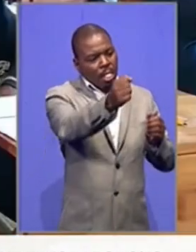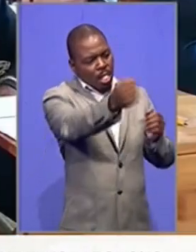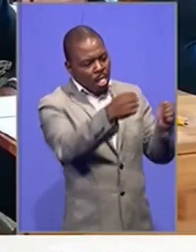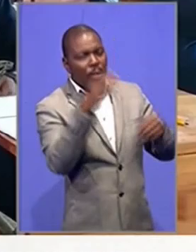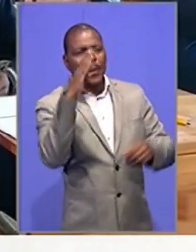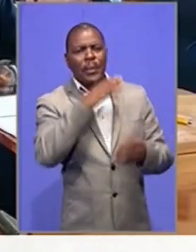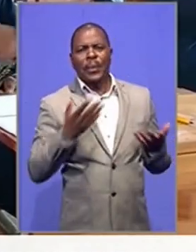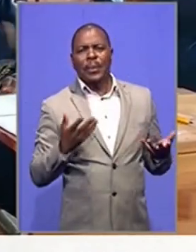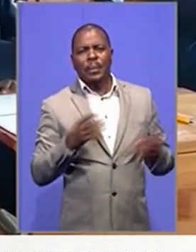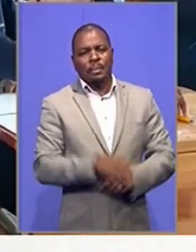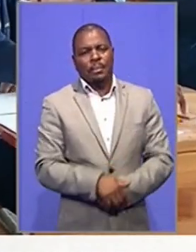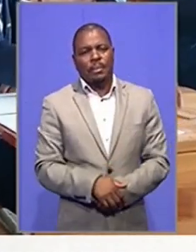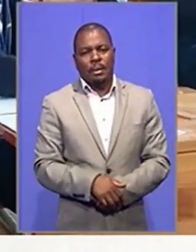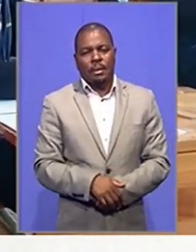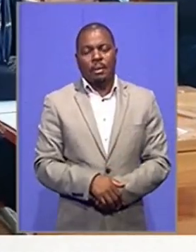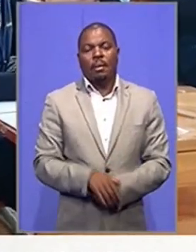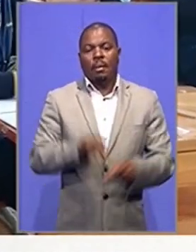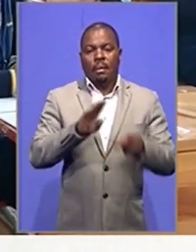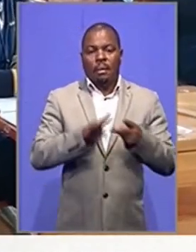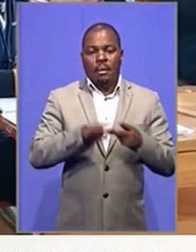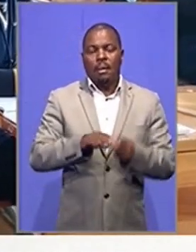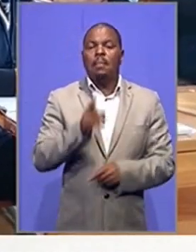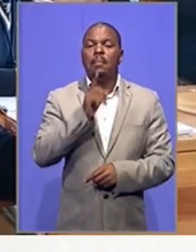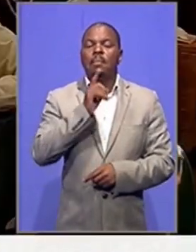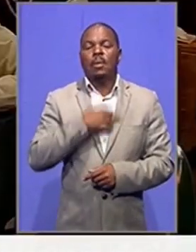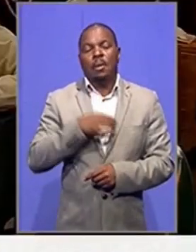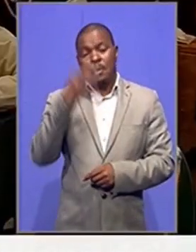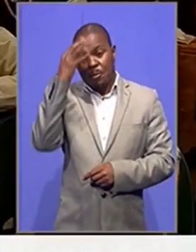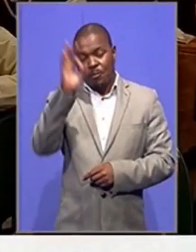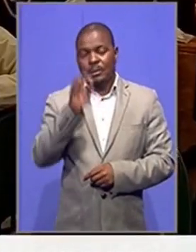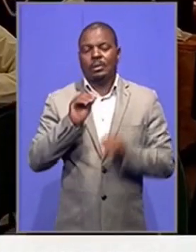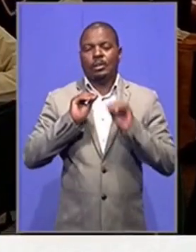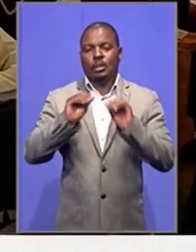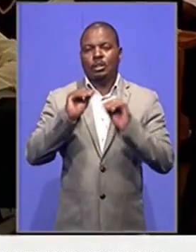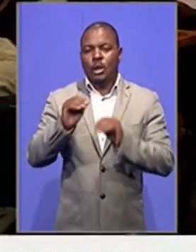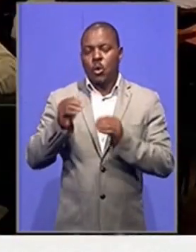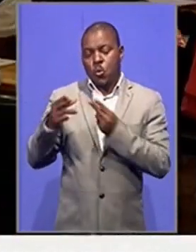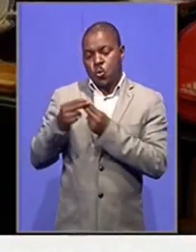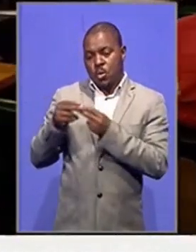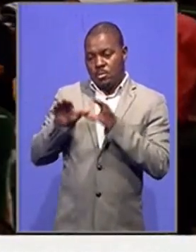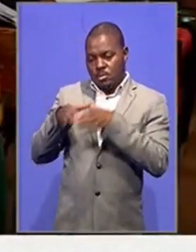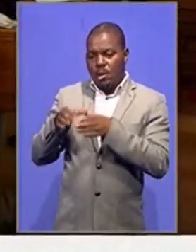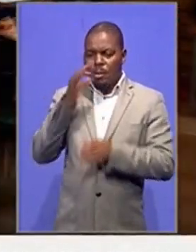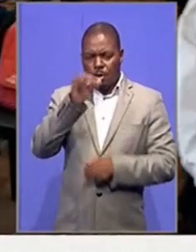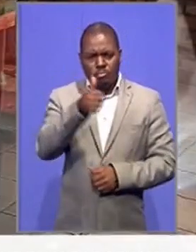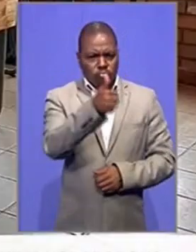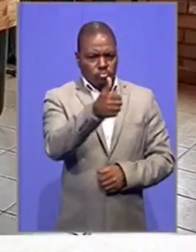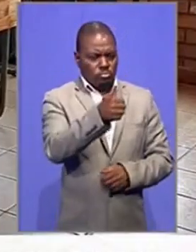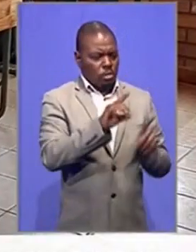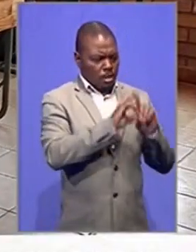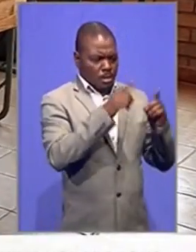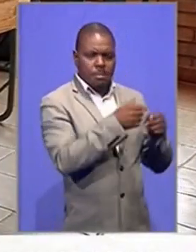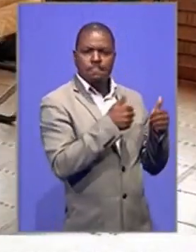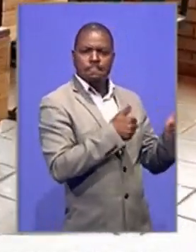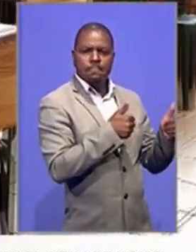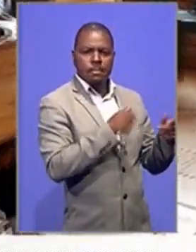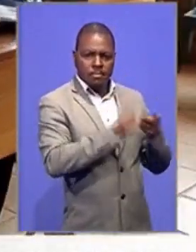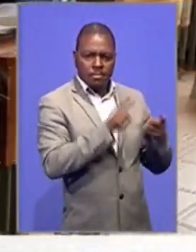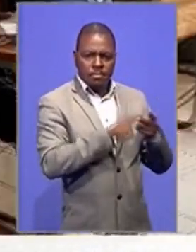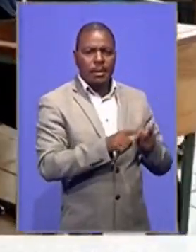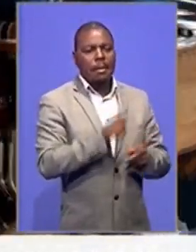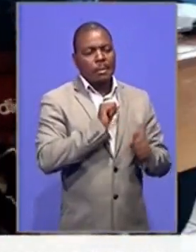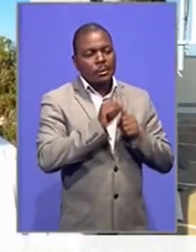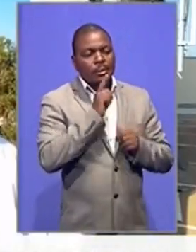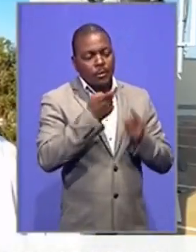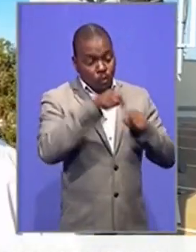hire. Go le bjalo mokgatlo wa barutiši wa Professional Educators Union o re amogela ka diatla tše pedi kgato ye ya kgoro ya thuto le gore go thwale barutiši ba